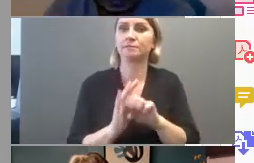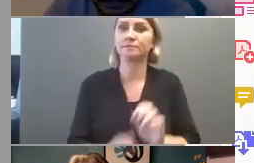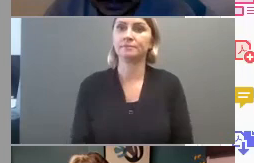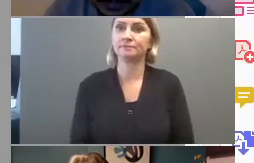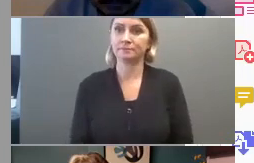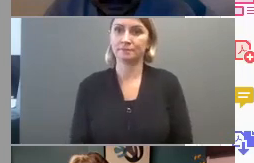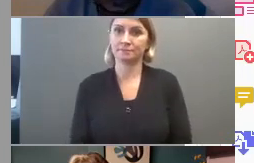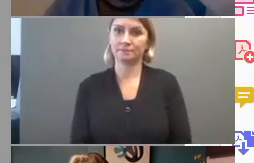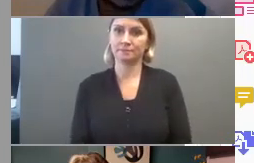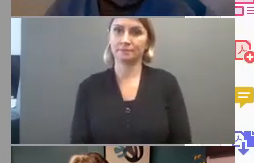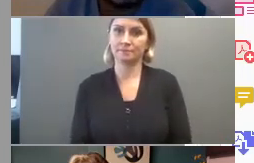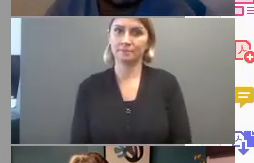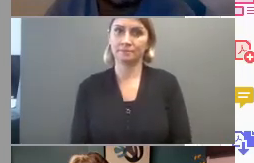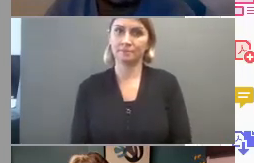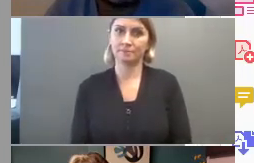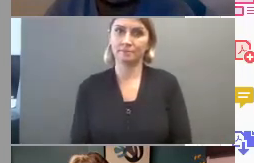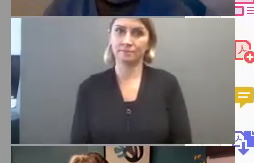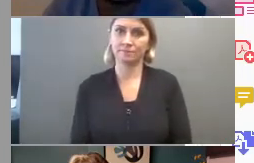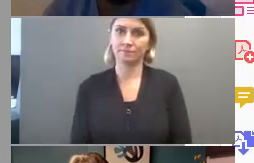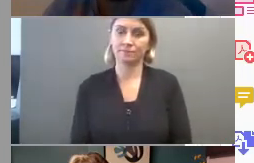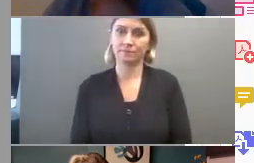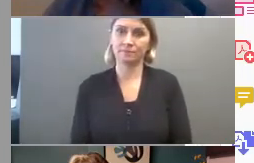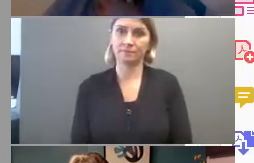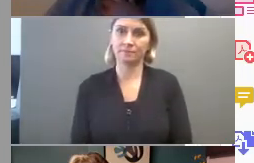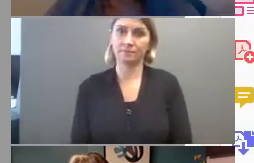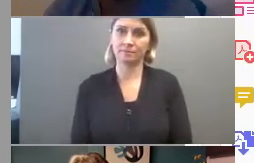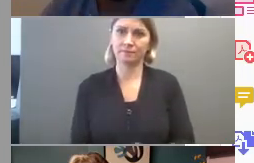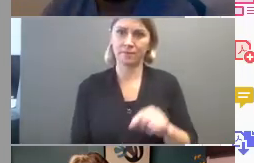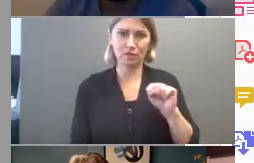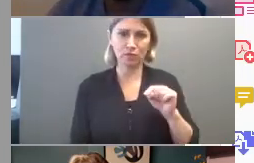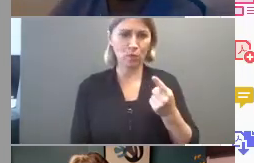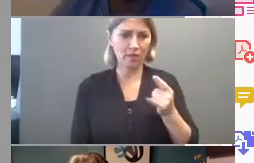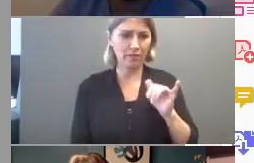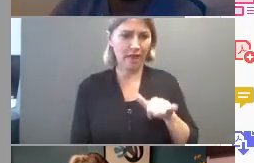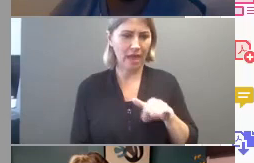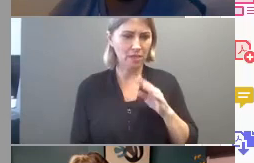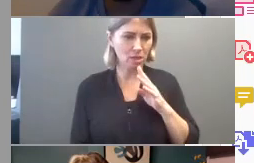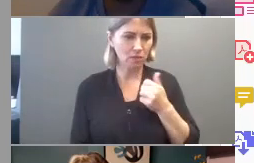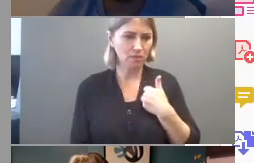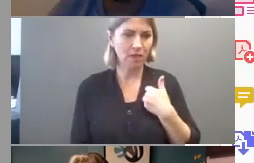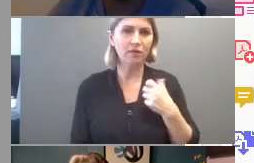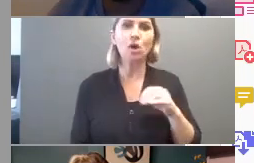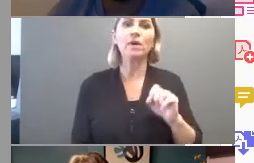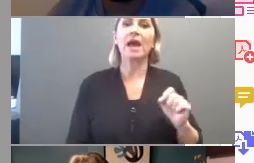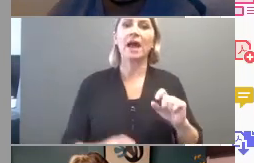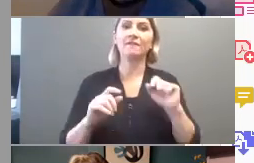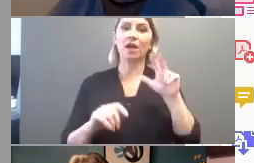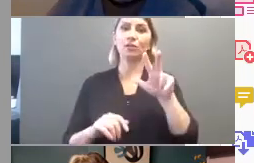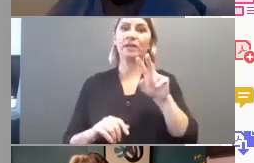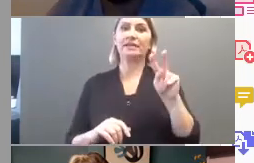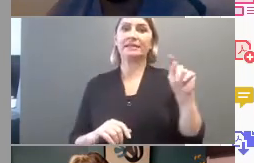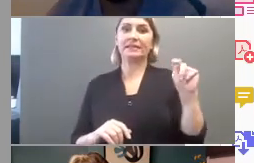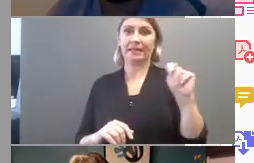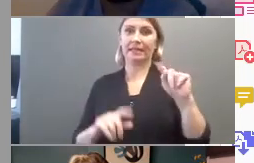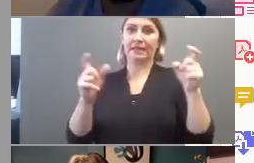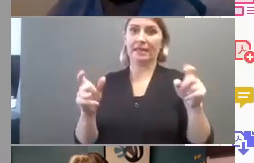I think this is the one that does, no, this is the one that does work. Okay, so we have 3t n by 4 plus of n squared,